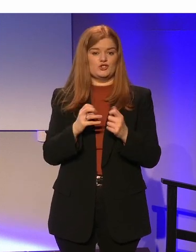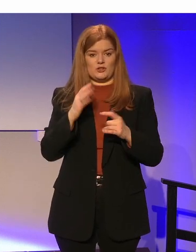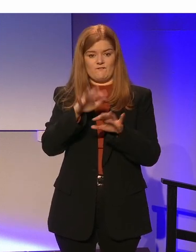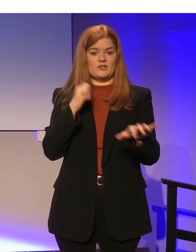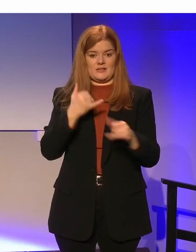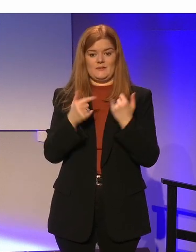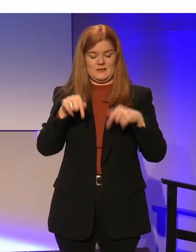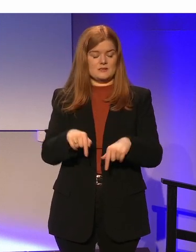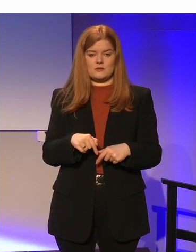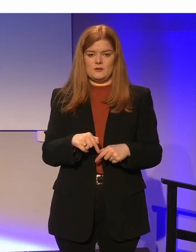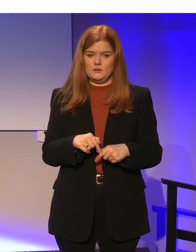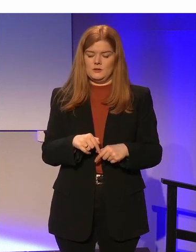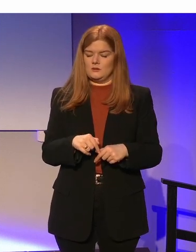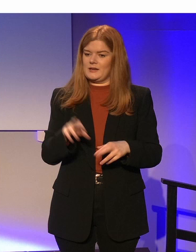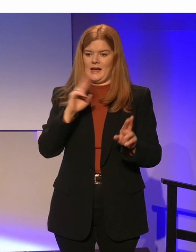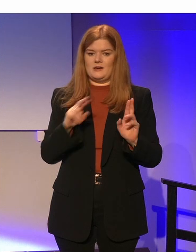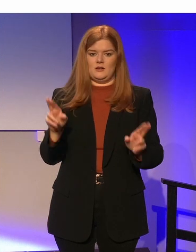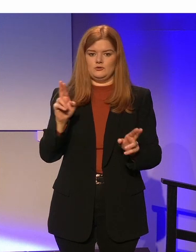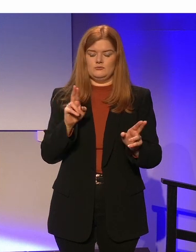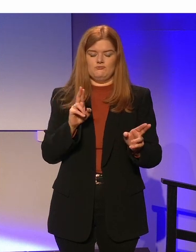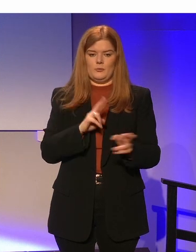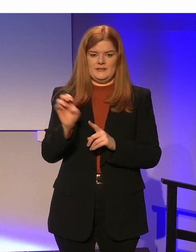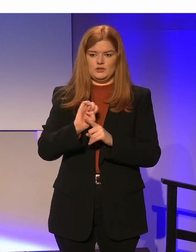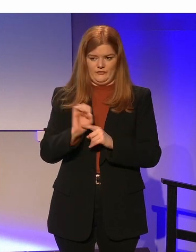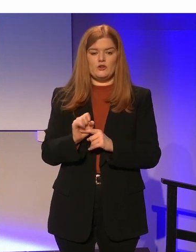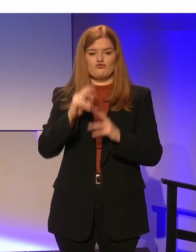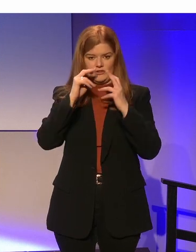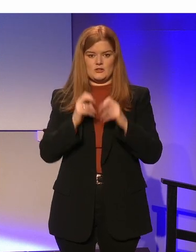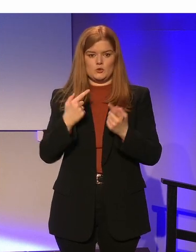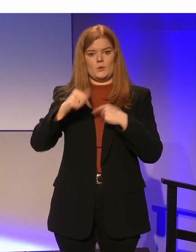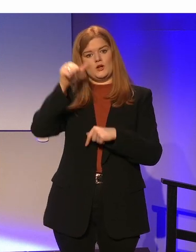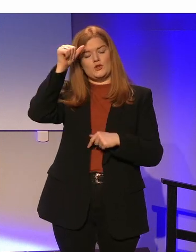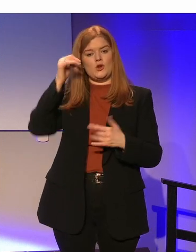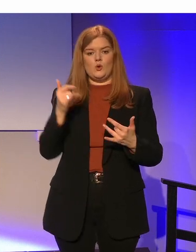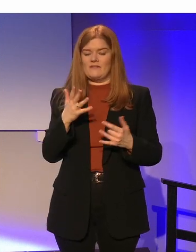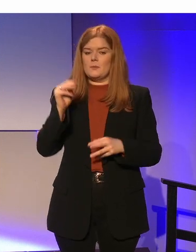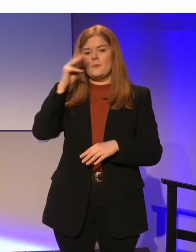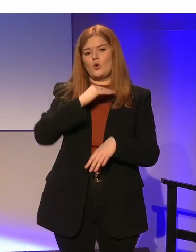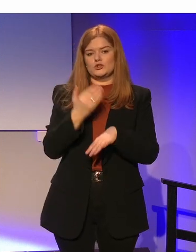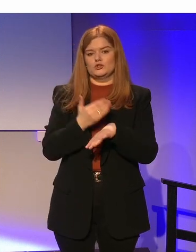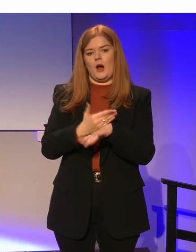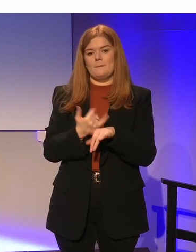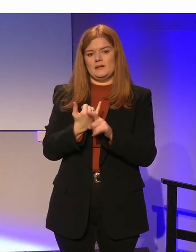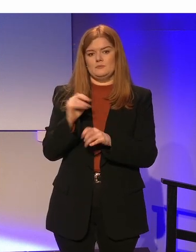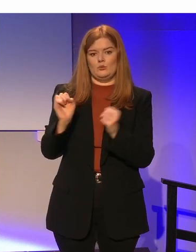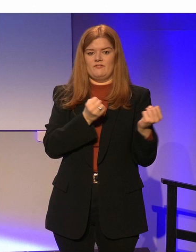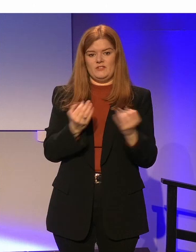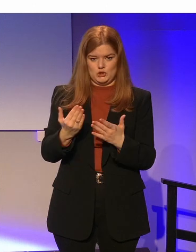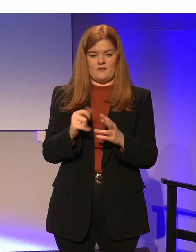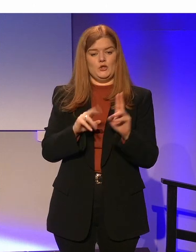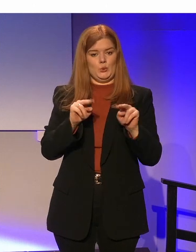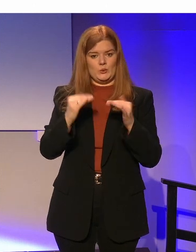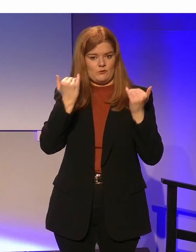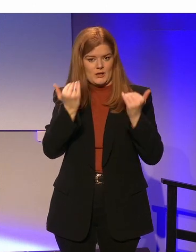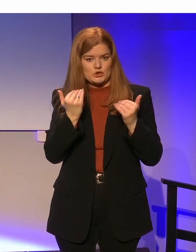research conferences such as this cannot really be overstated. Research, as we know, plays a vital role in the provision of